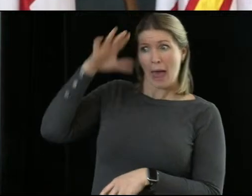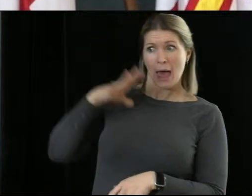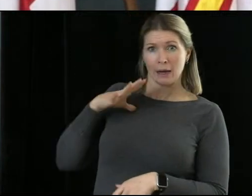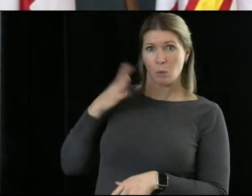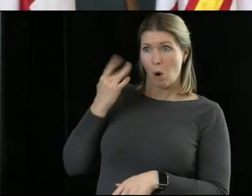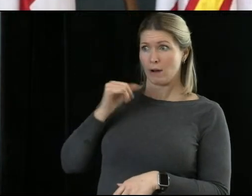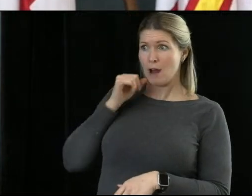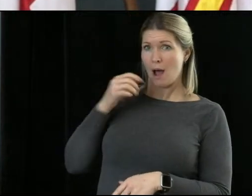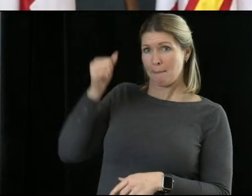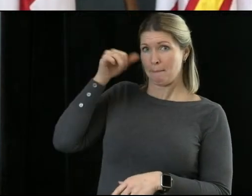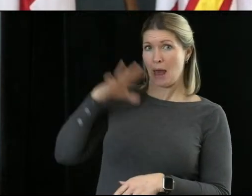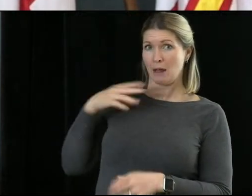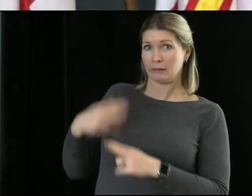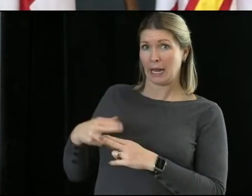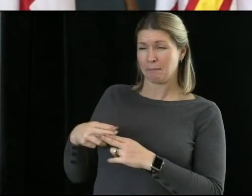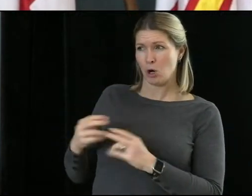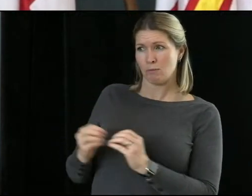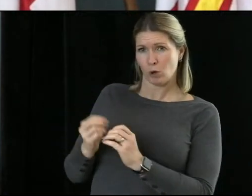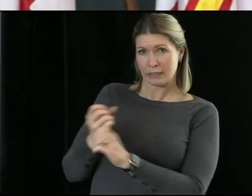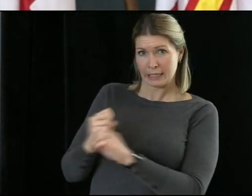safe? Wouldn't you be safer?